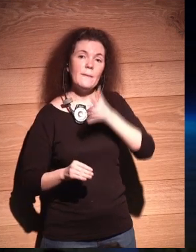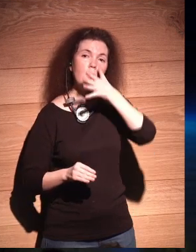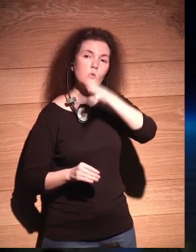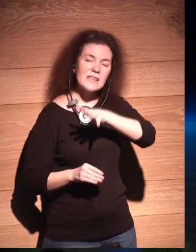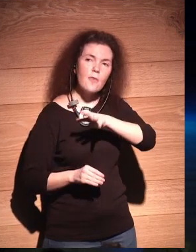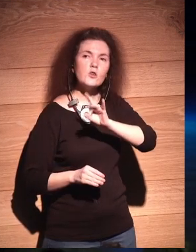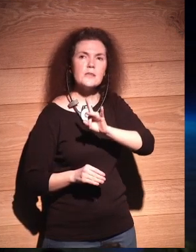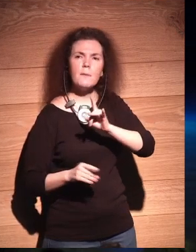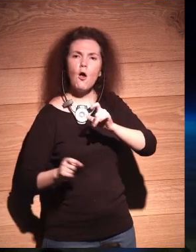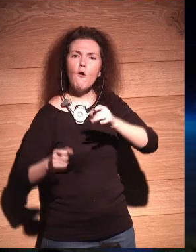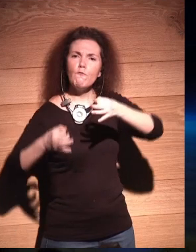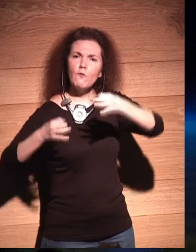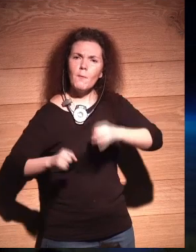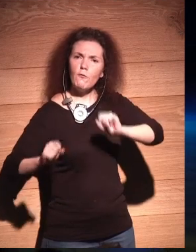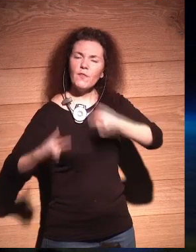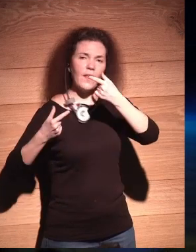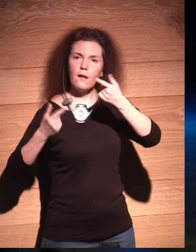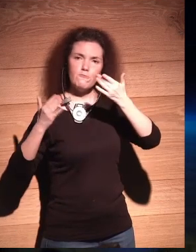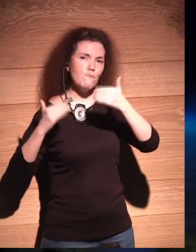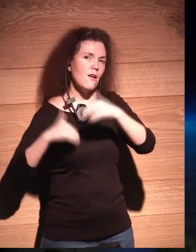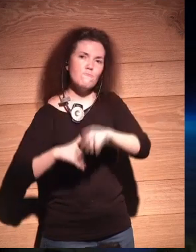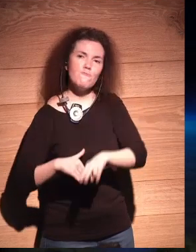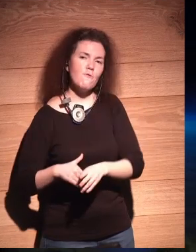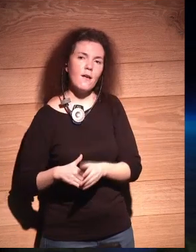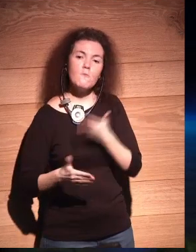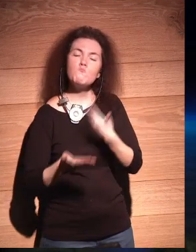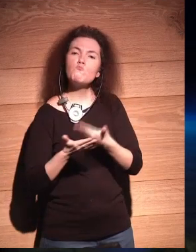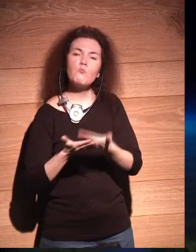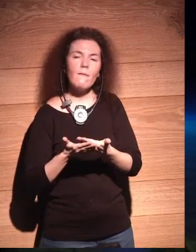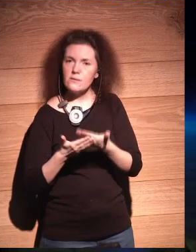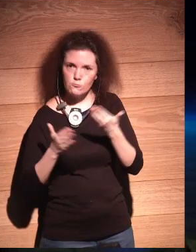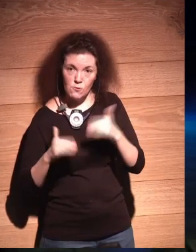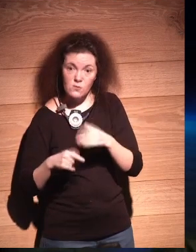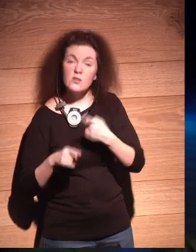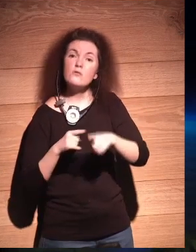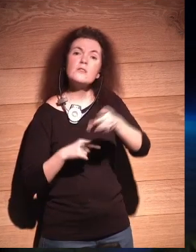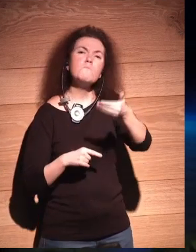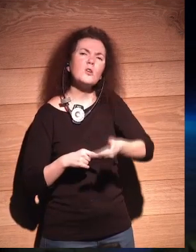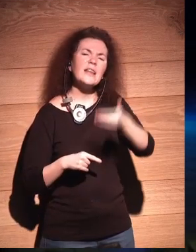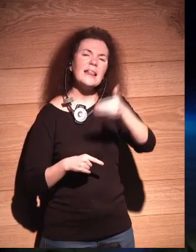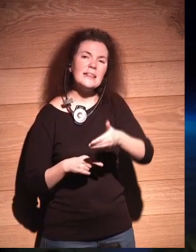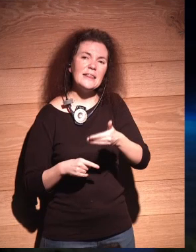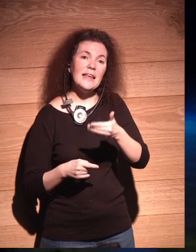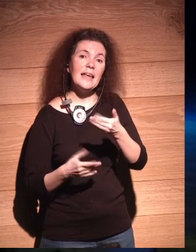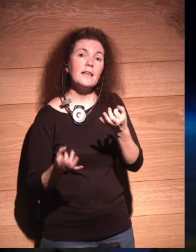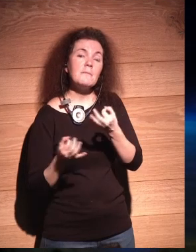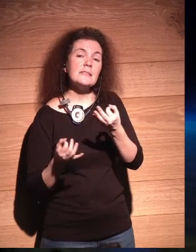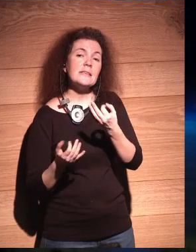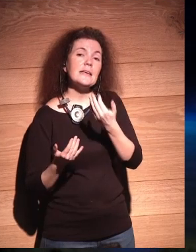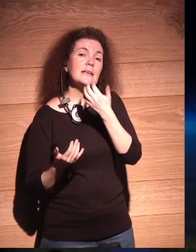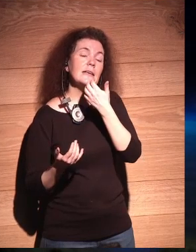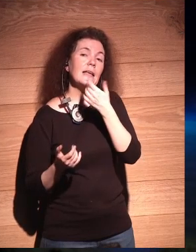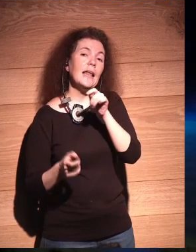second most important language rule that happens when people are rounded up. They are immediately